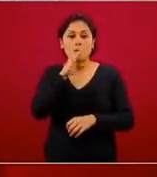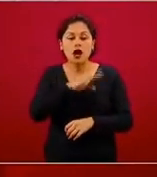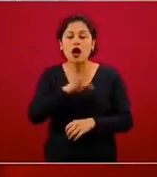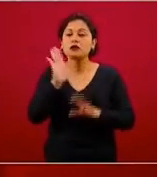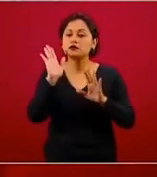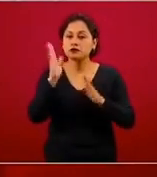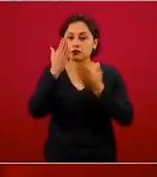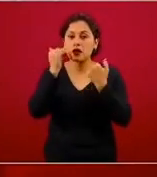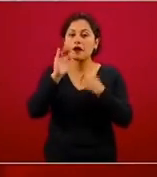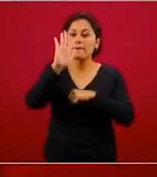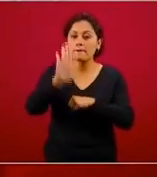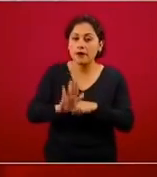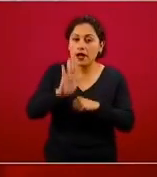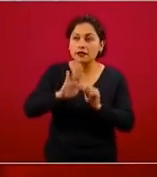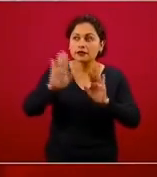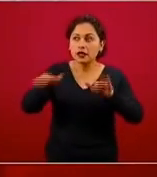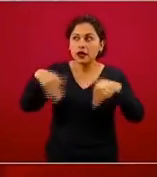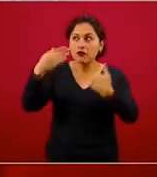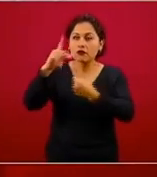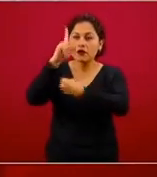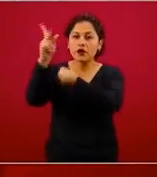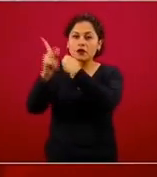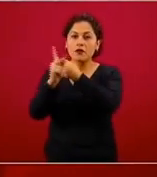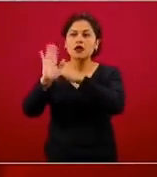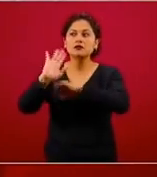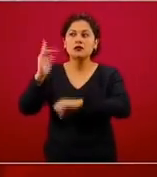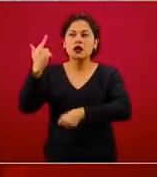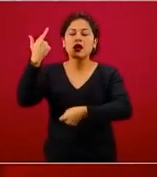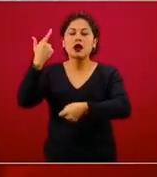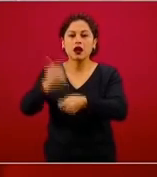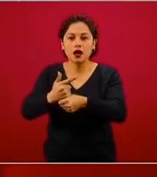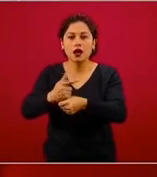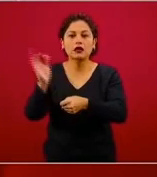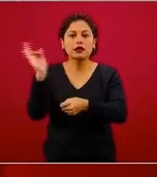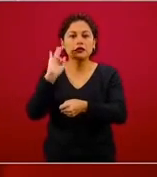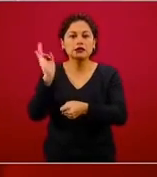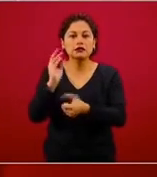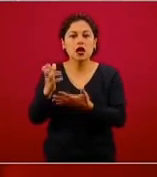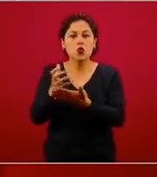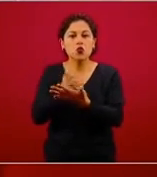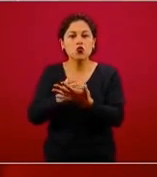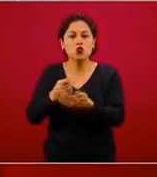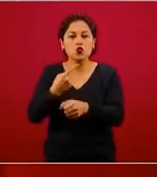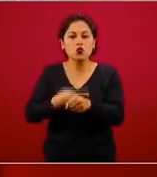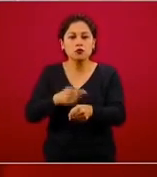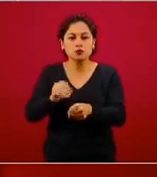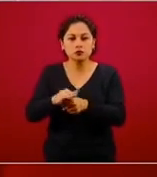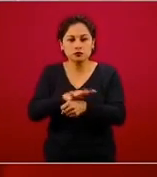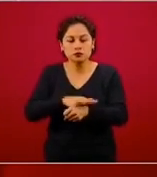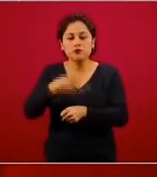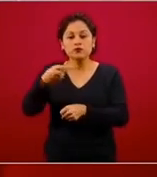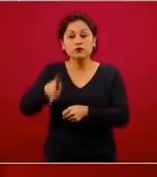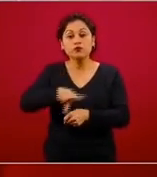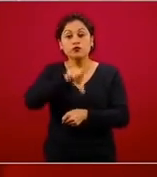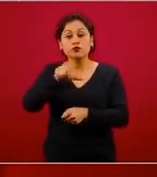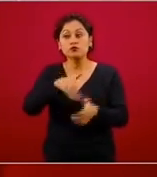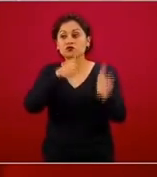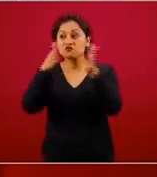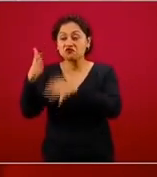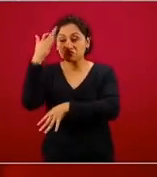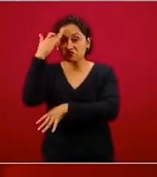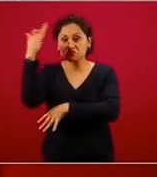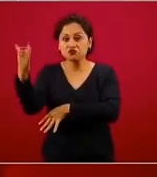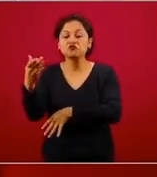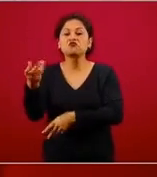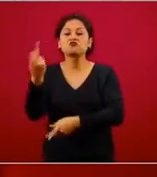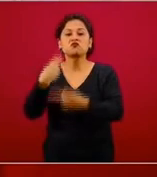en otros heart países y qué arrhythmia? estrategia estarían What diseñando para strategies entonces are you atender a designing los to be pacientes con able esas secuelas. to ¿En qué attend momento to se les